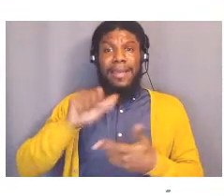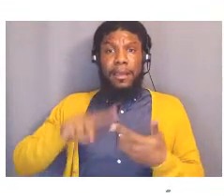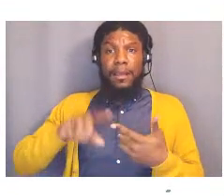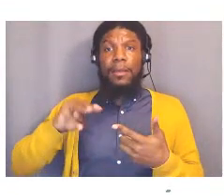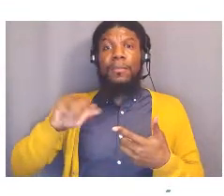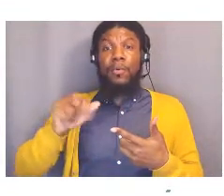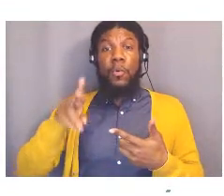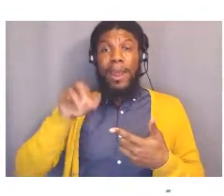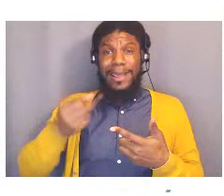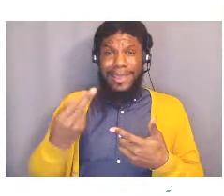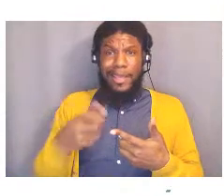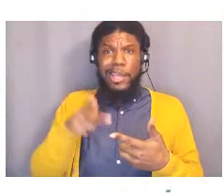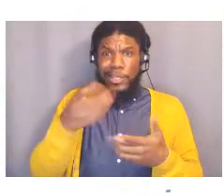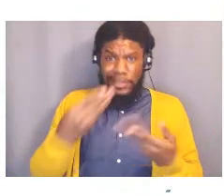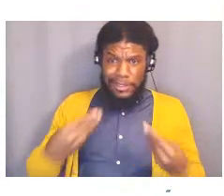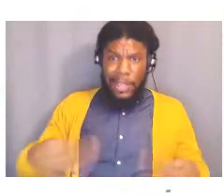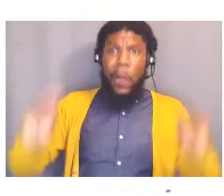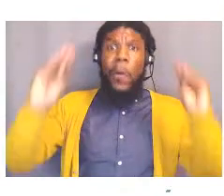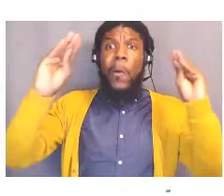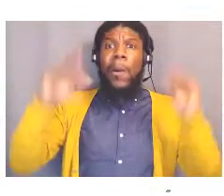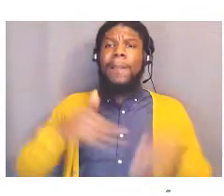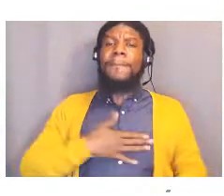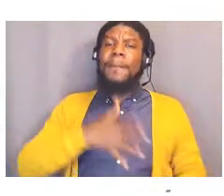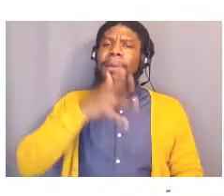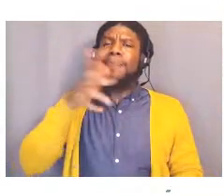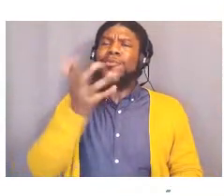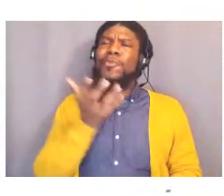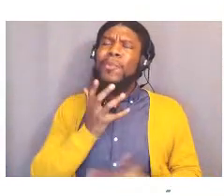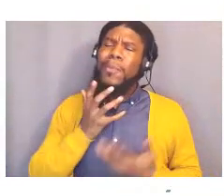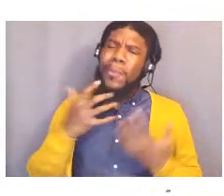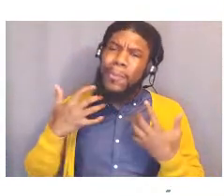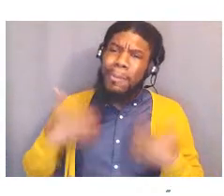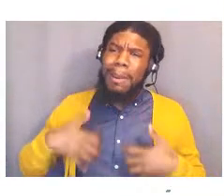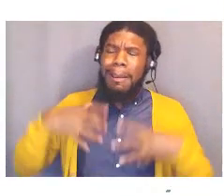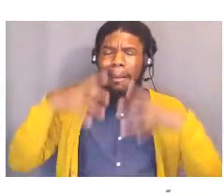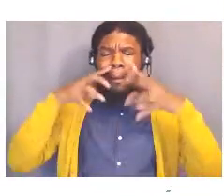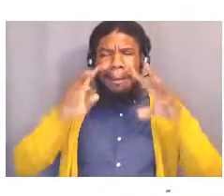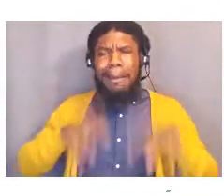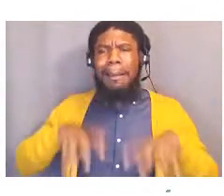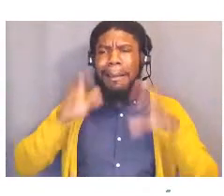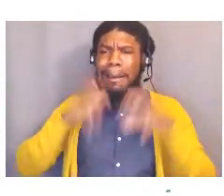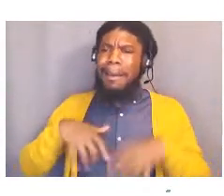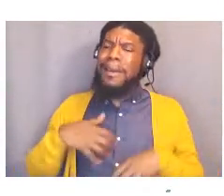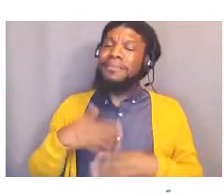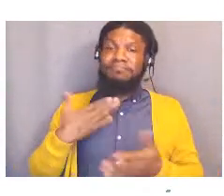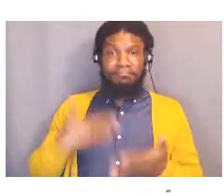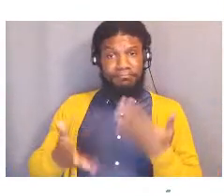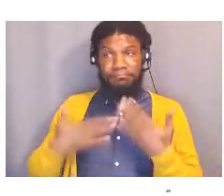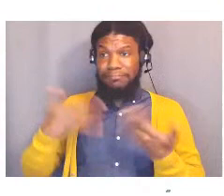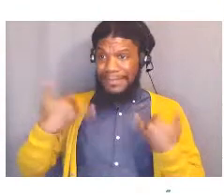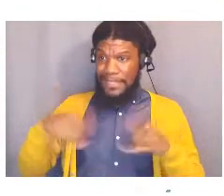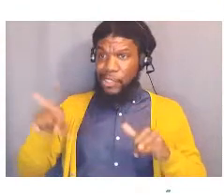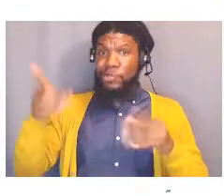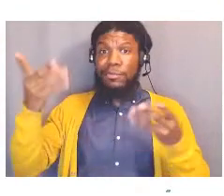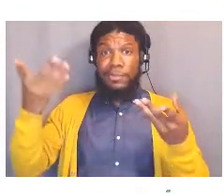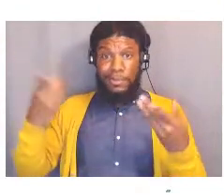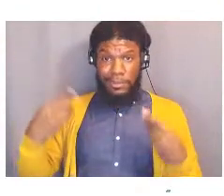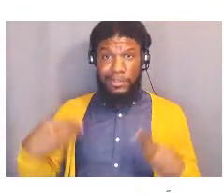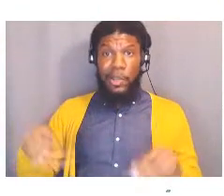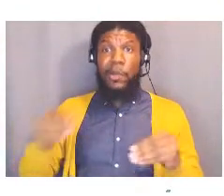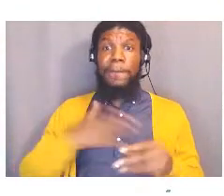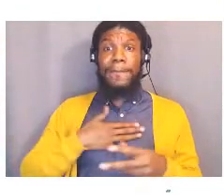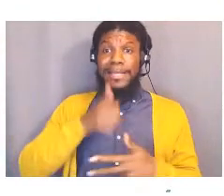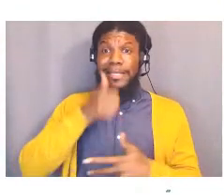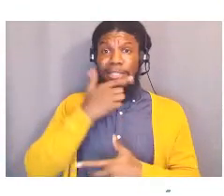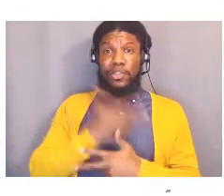they was just little. And my mama cried and cried, but he done it anyway. Then me, he loaned out. He